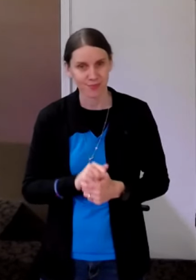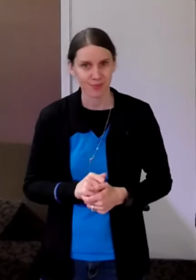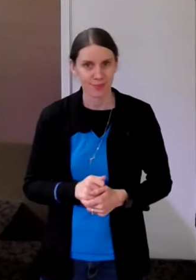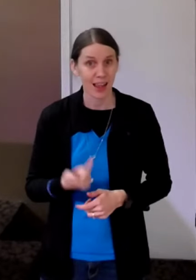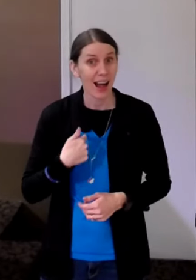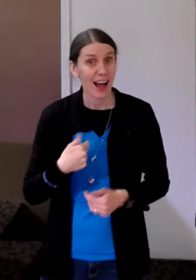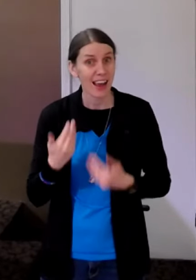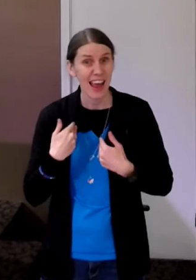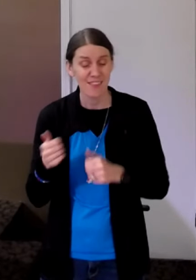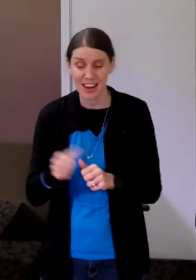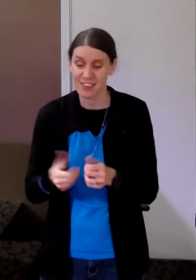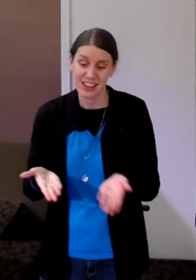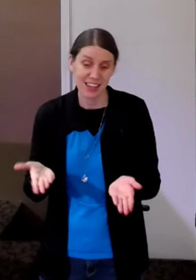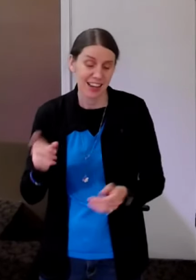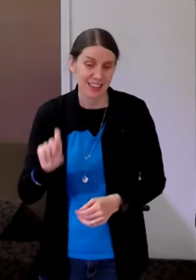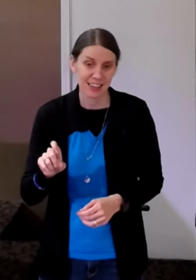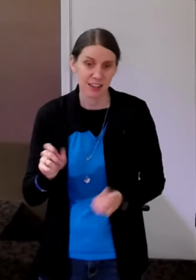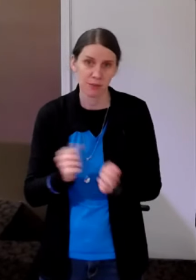what I need in Jesus.